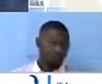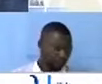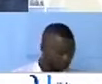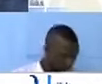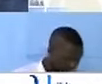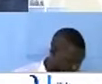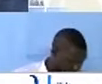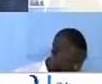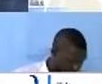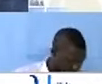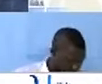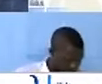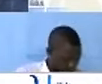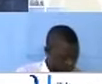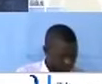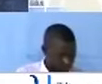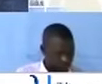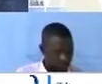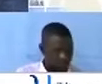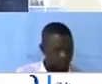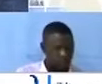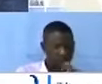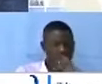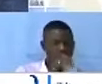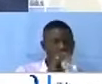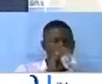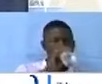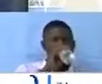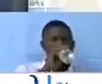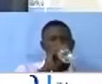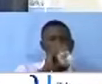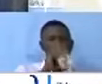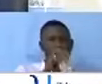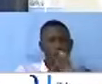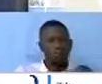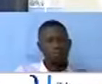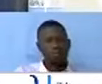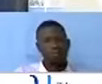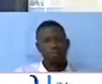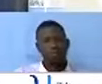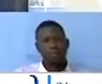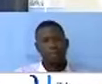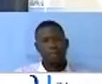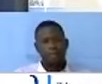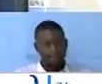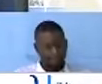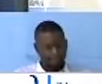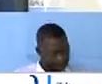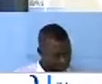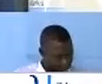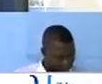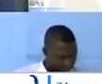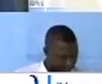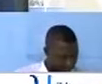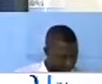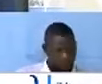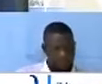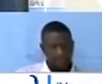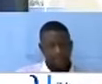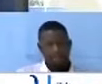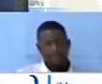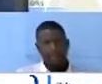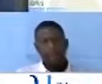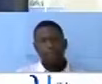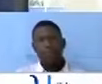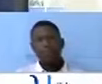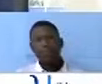xam guddila wala beccëk la bëre ba nga lëndëm nekk pax bu xoot bu fekene lolu amna bon borom du mëna xam fan la nekk